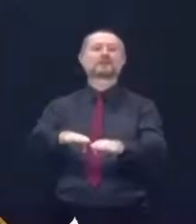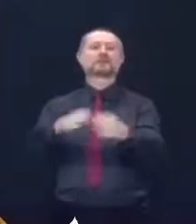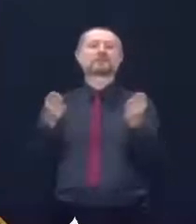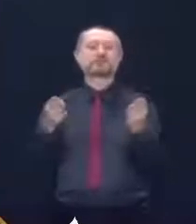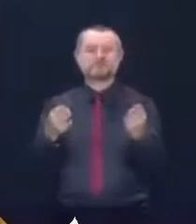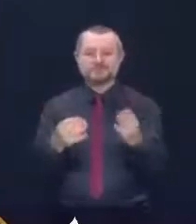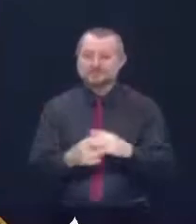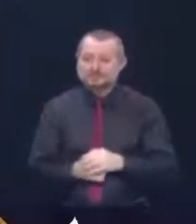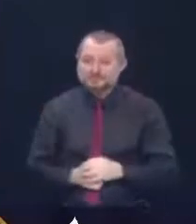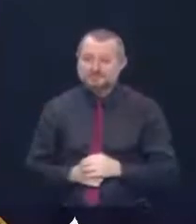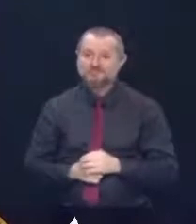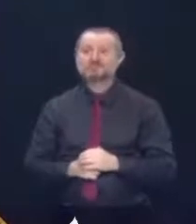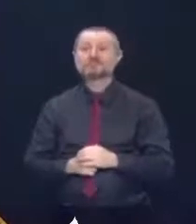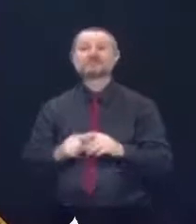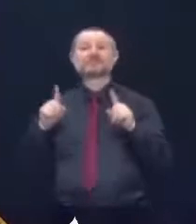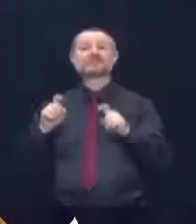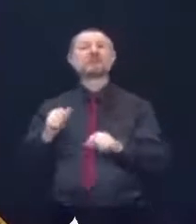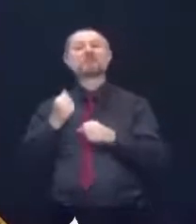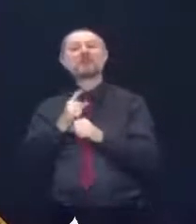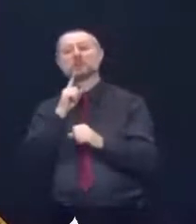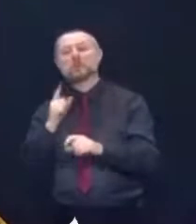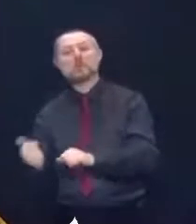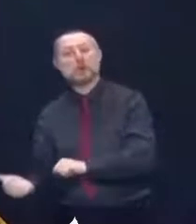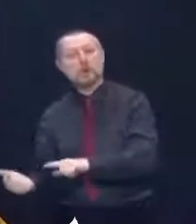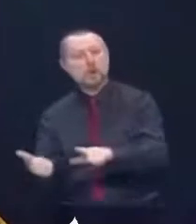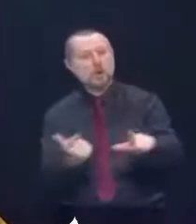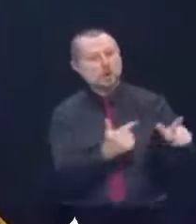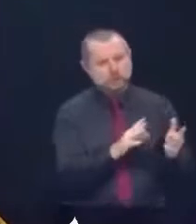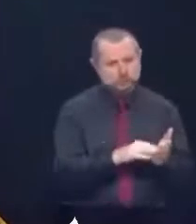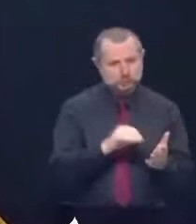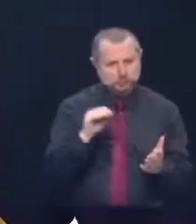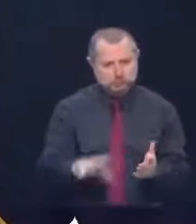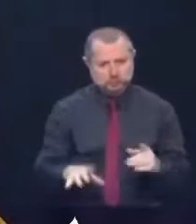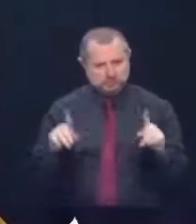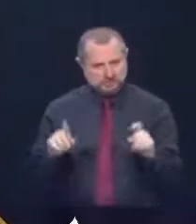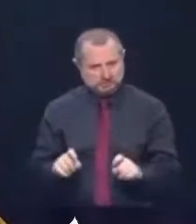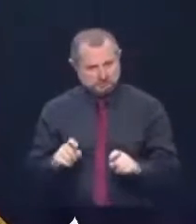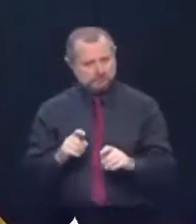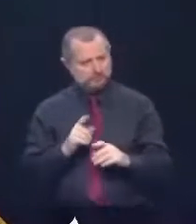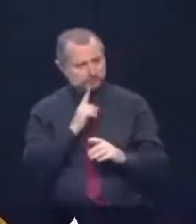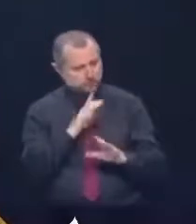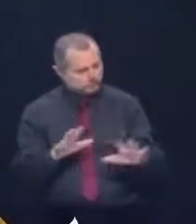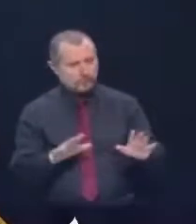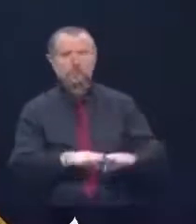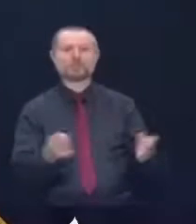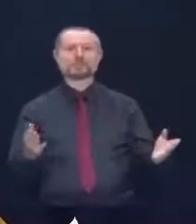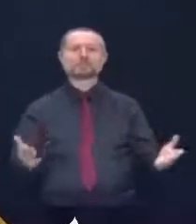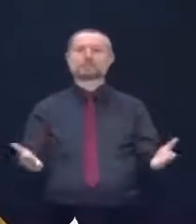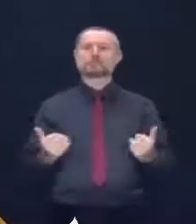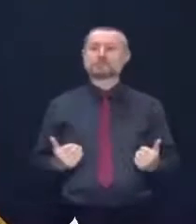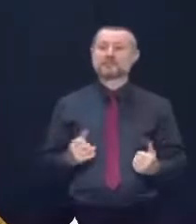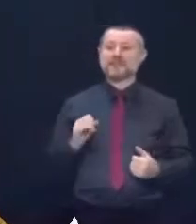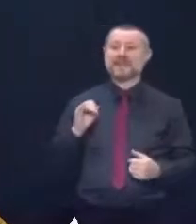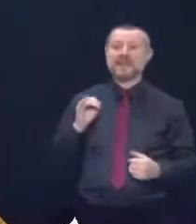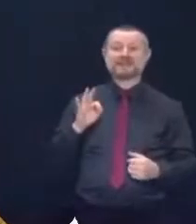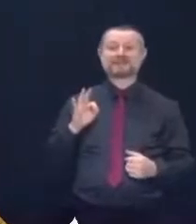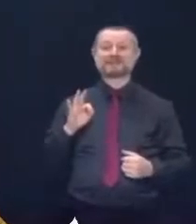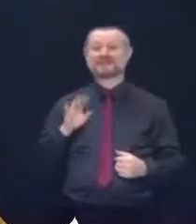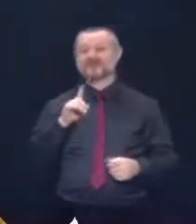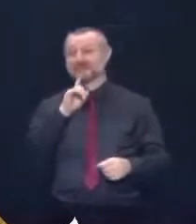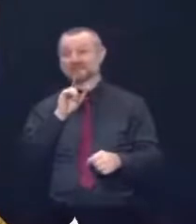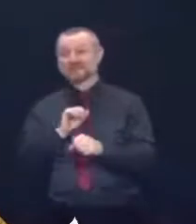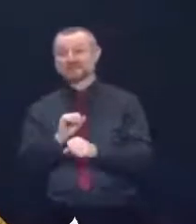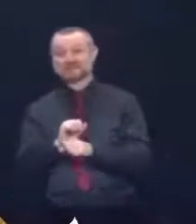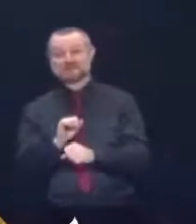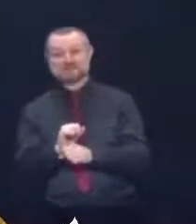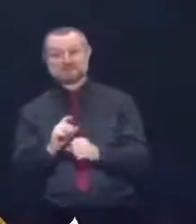You have to test every student on the way back in. If a student is negative,